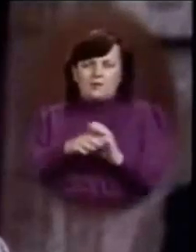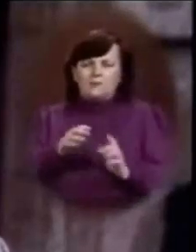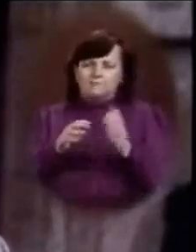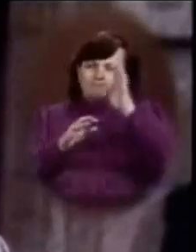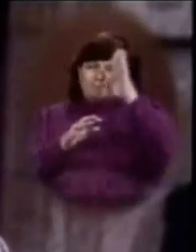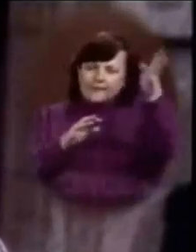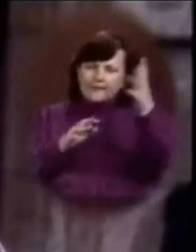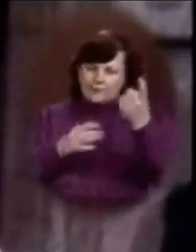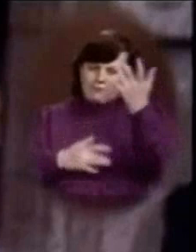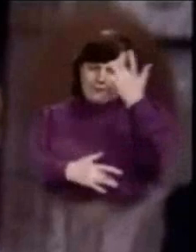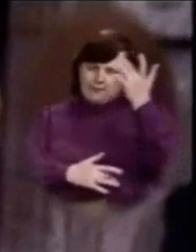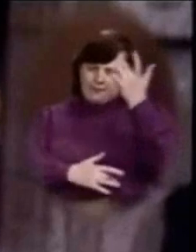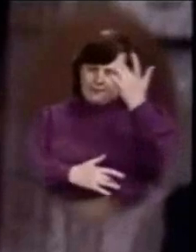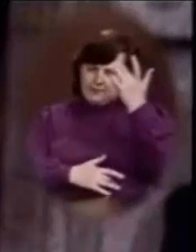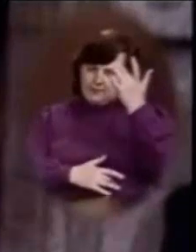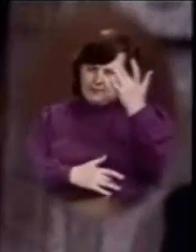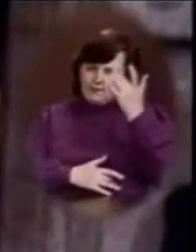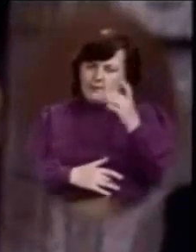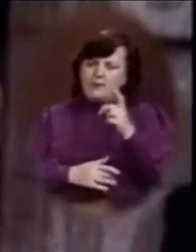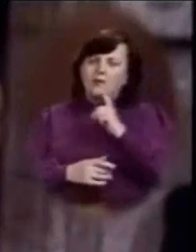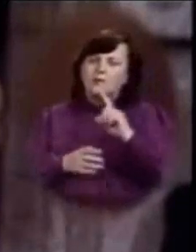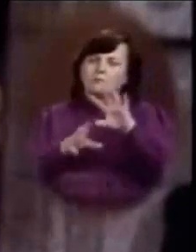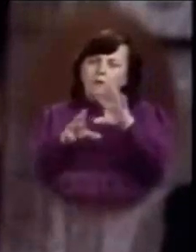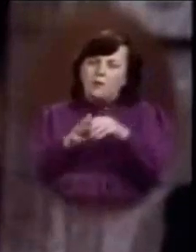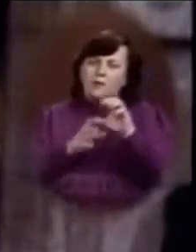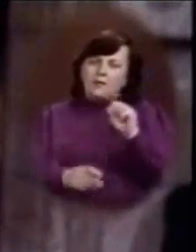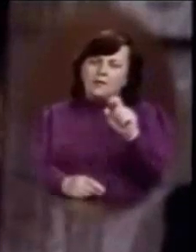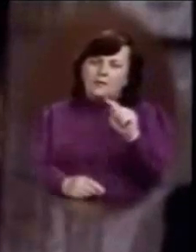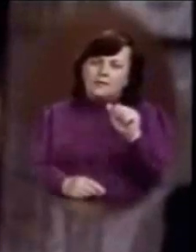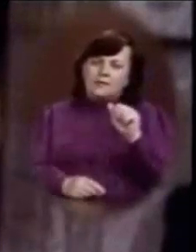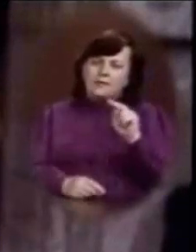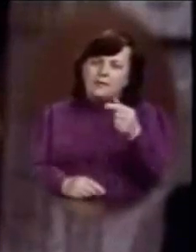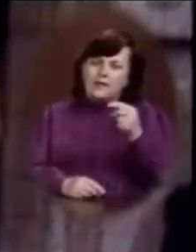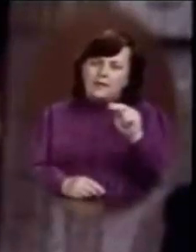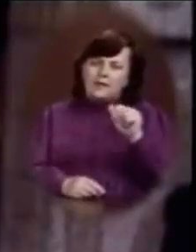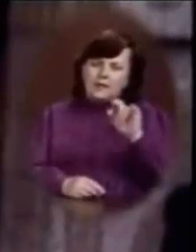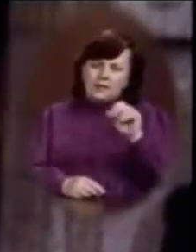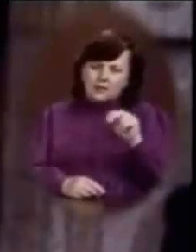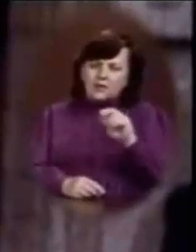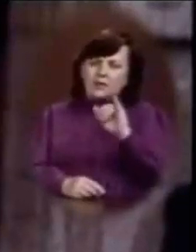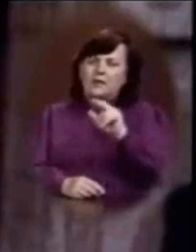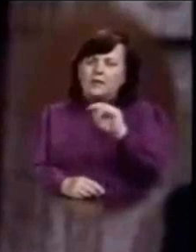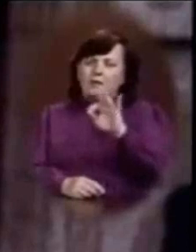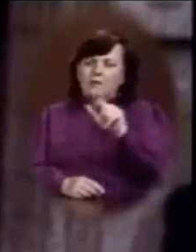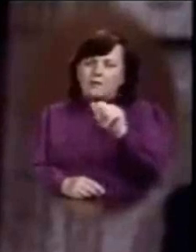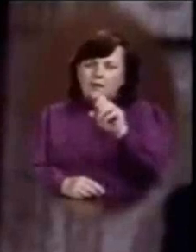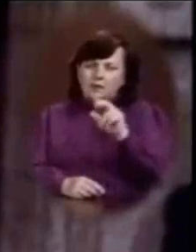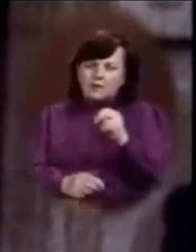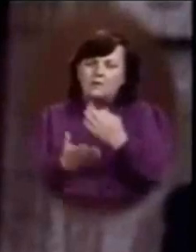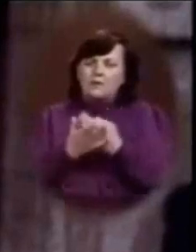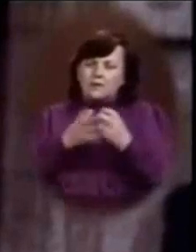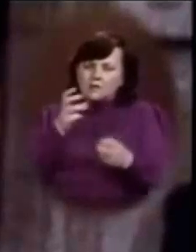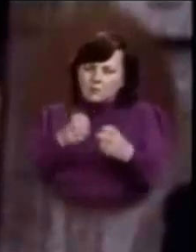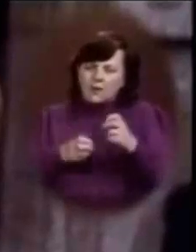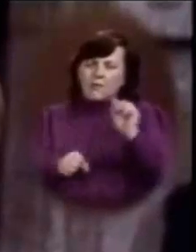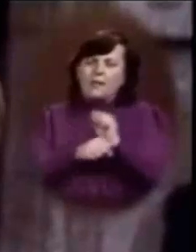disease. Its symptoms were a combination of stagnation, inflation, financial problems, labor troubles, and